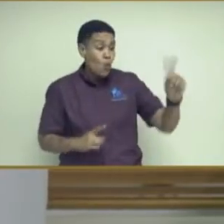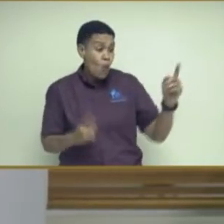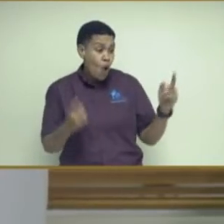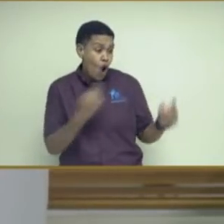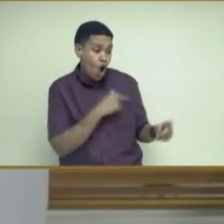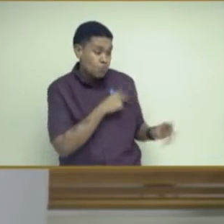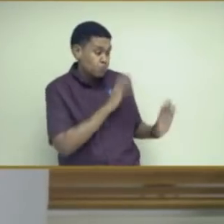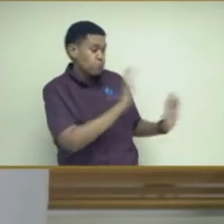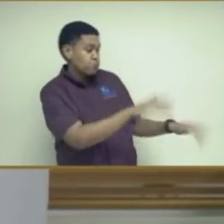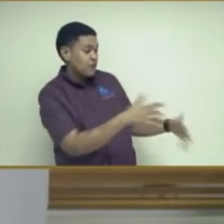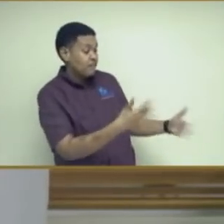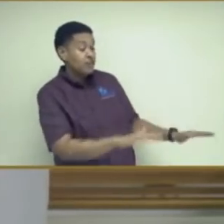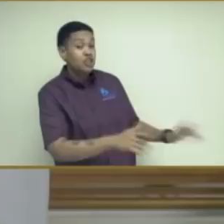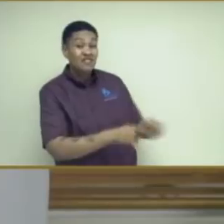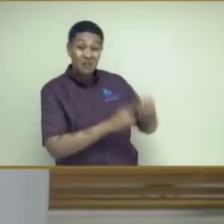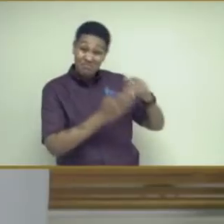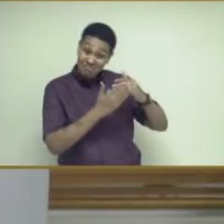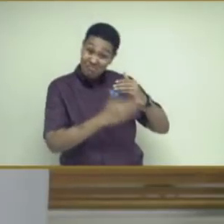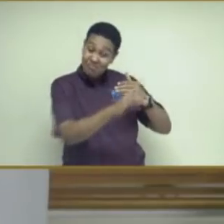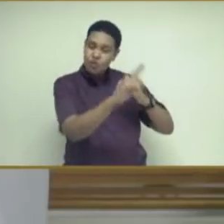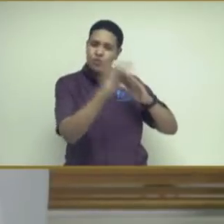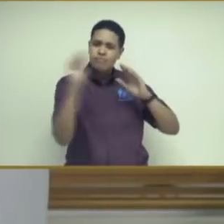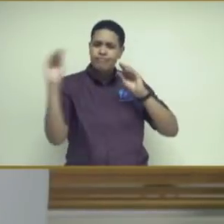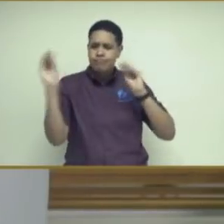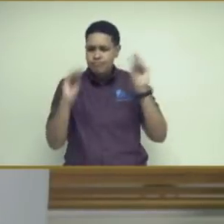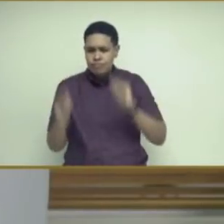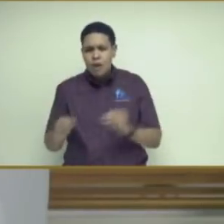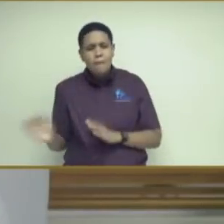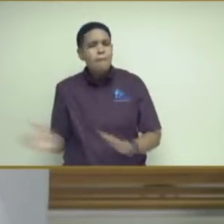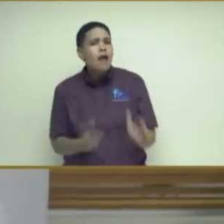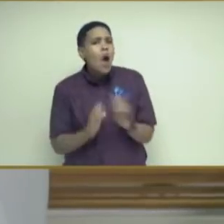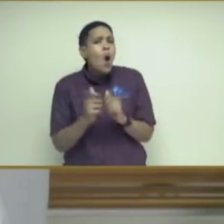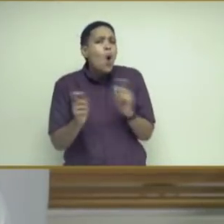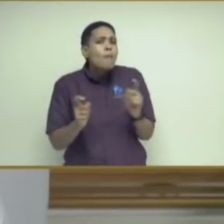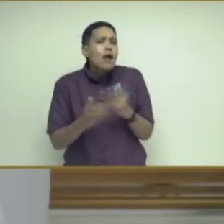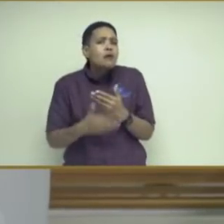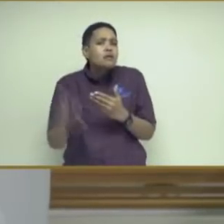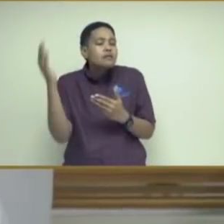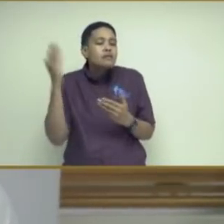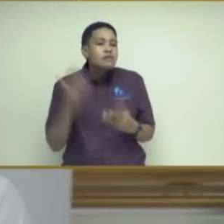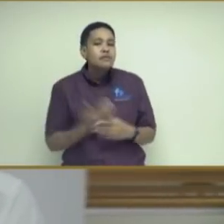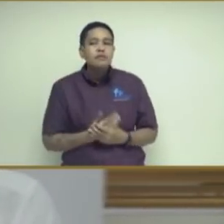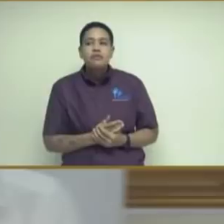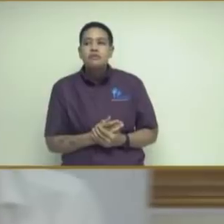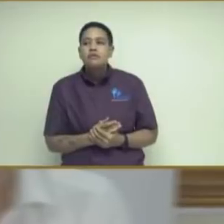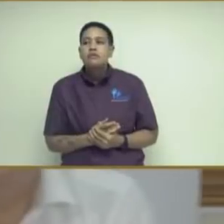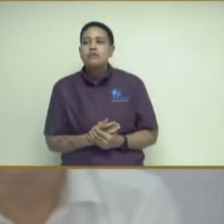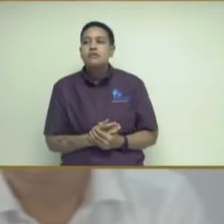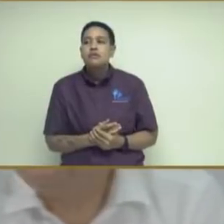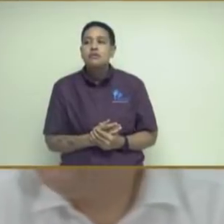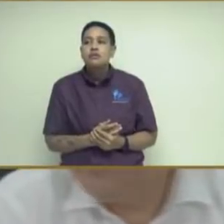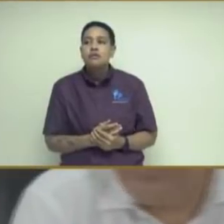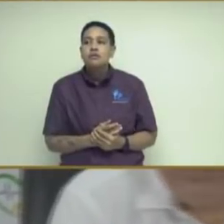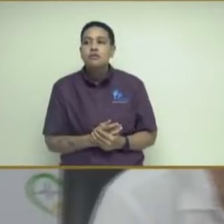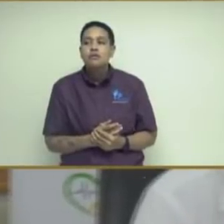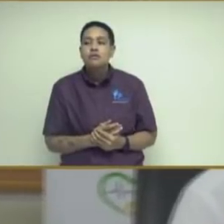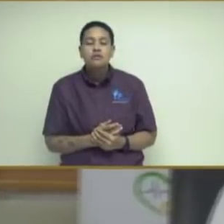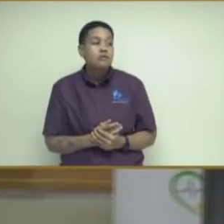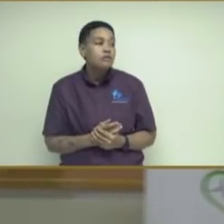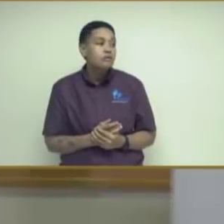then from there you formulate a plan as to how to deal with them. Sure. Go ahead. So we did a